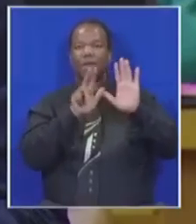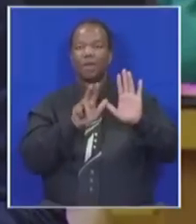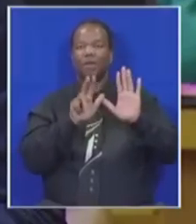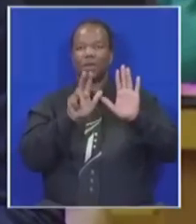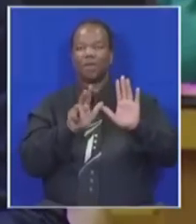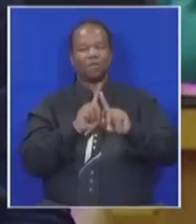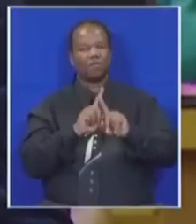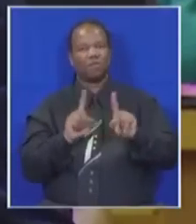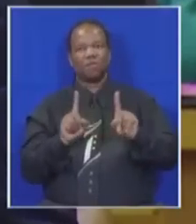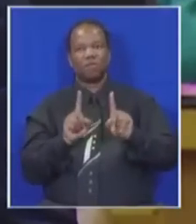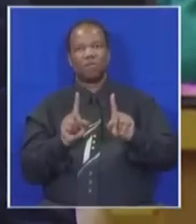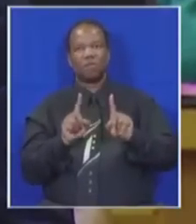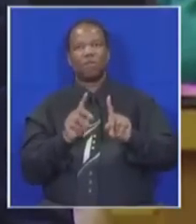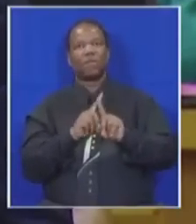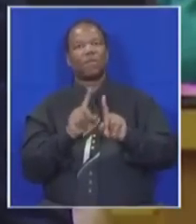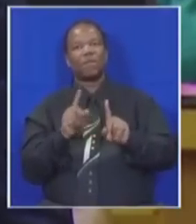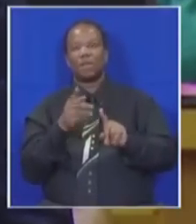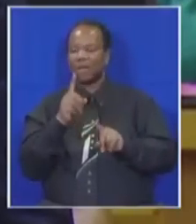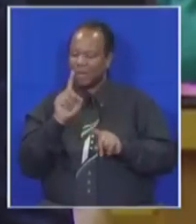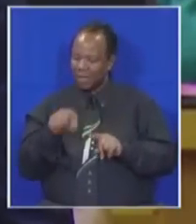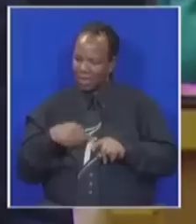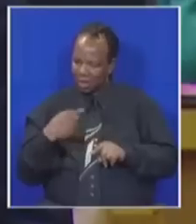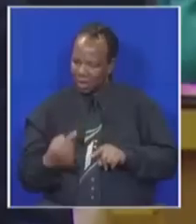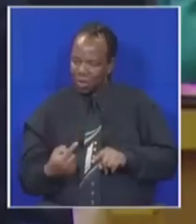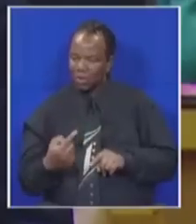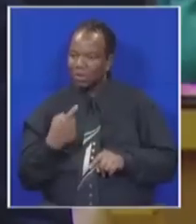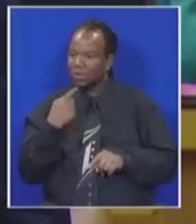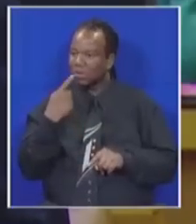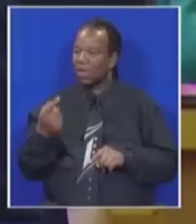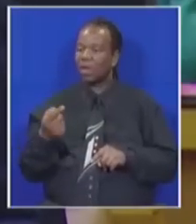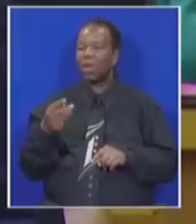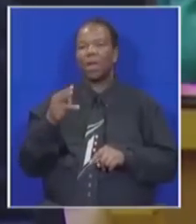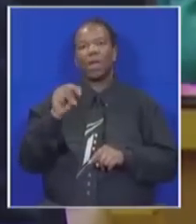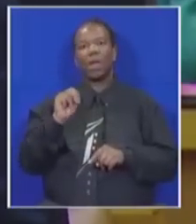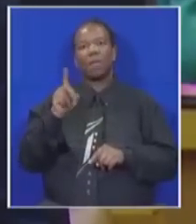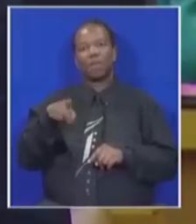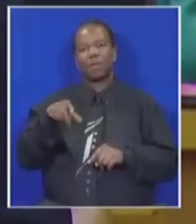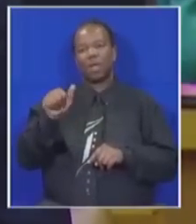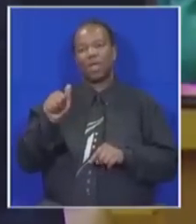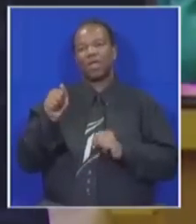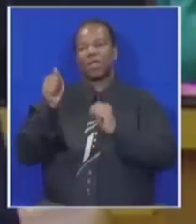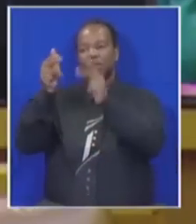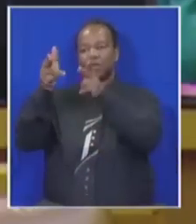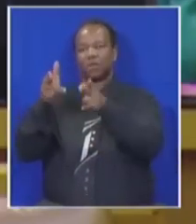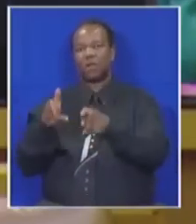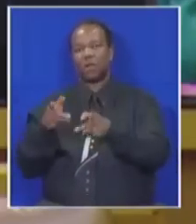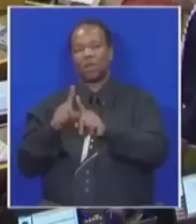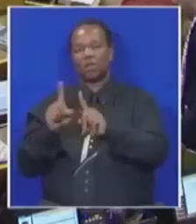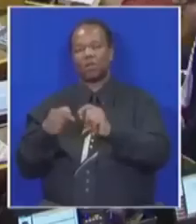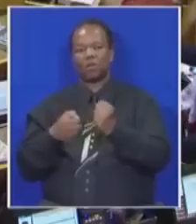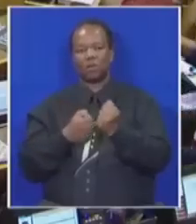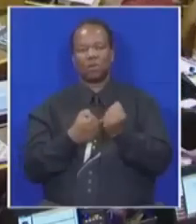actually reflect on the competence of the National Director, as there isn't a substantive motion before the House. Thank you.